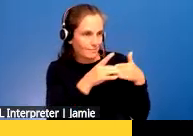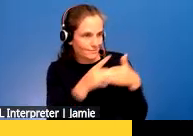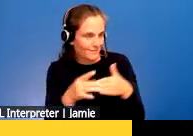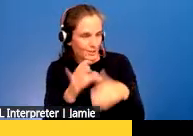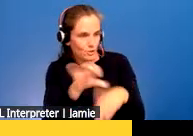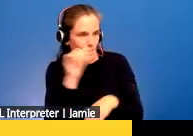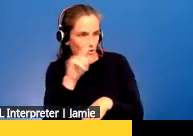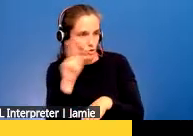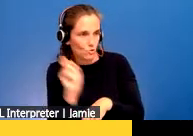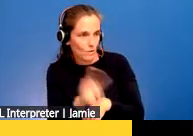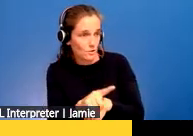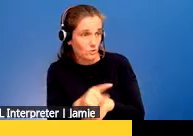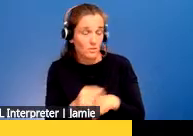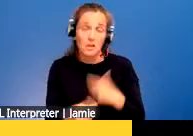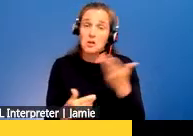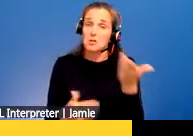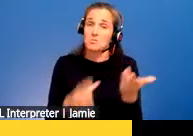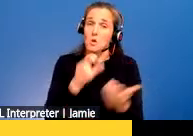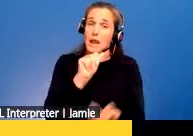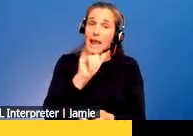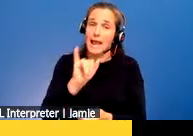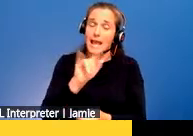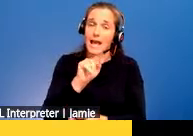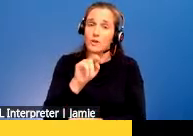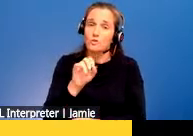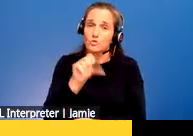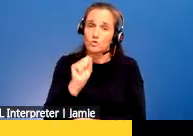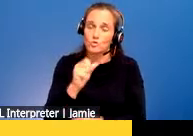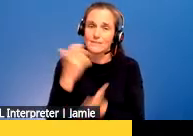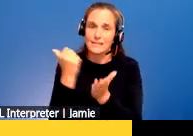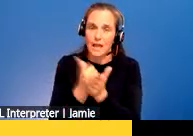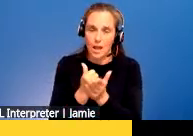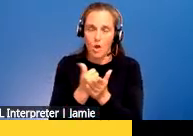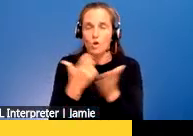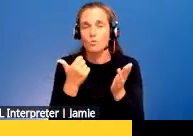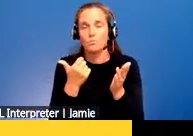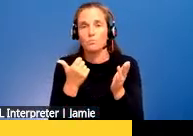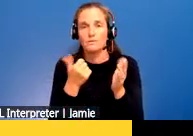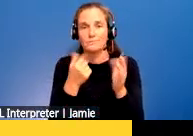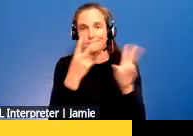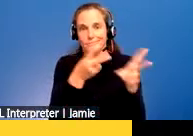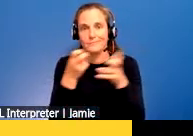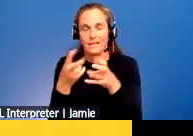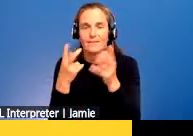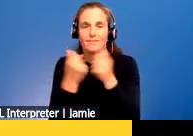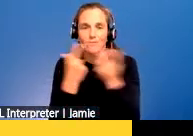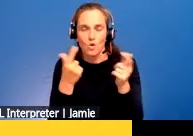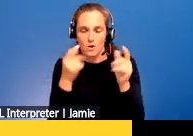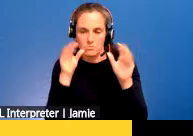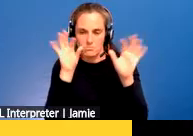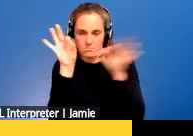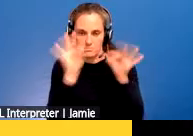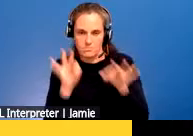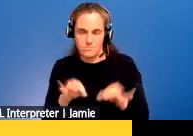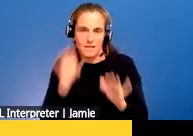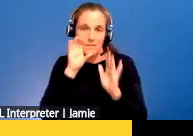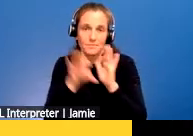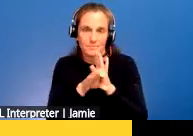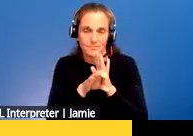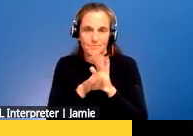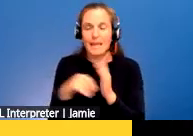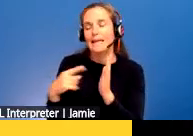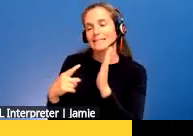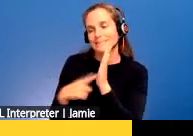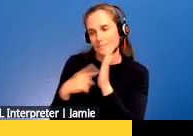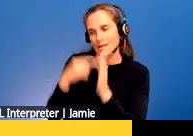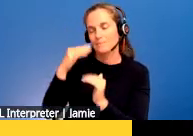there AI tools that can help analyze images to generate descriptions? So as Sarah mentioned, sometimes that is built into the assistive technology